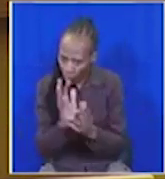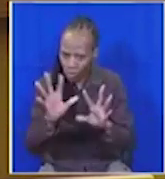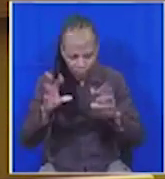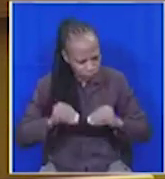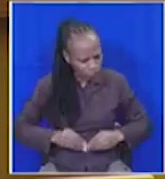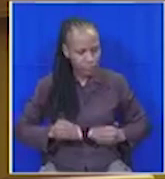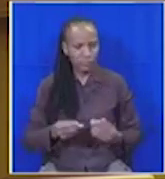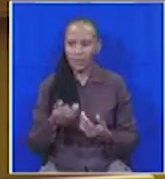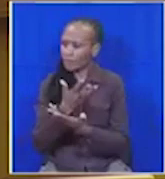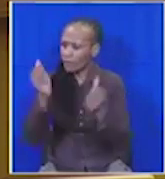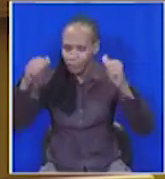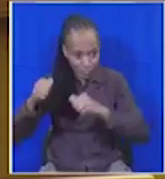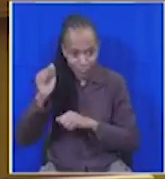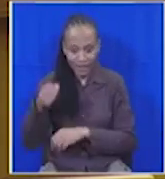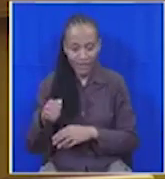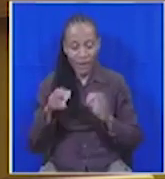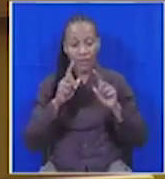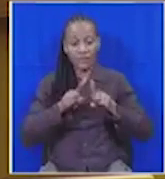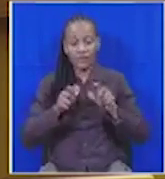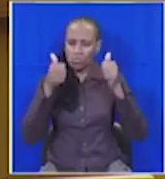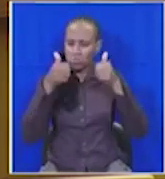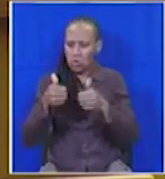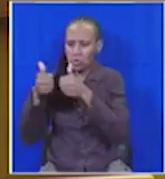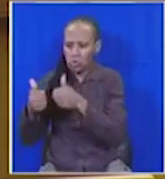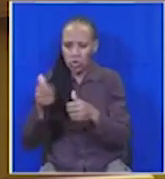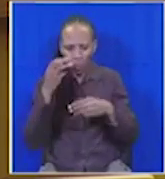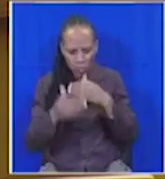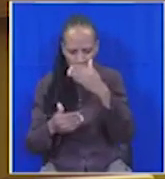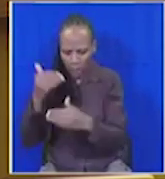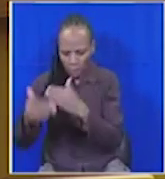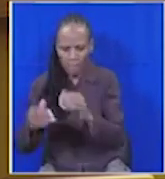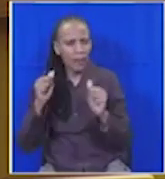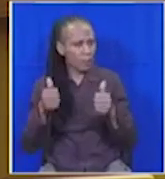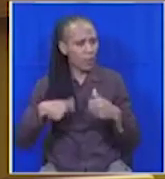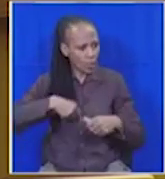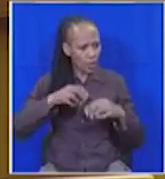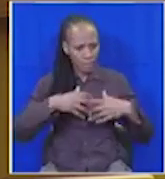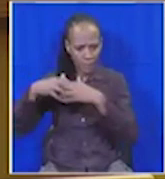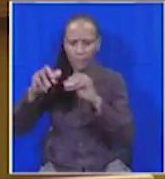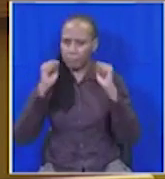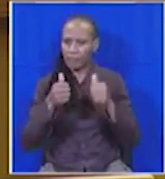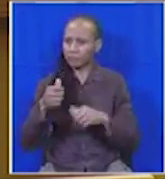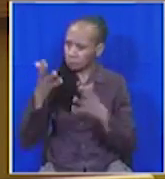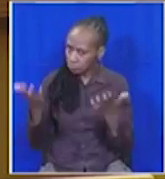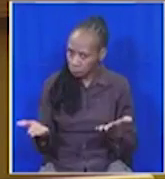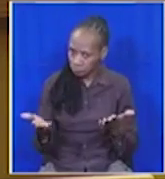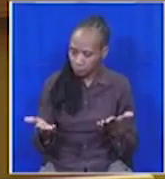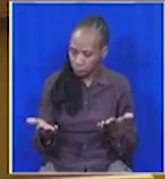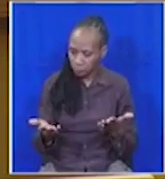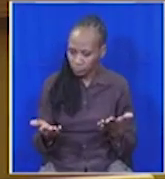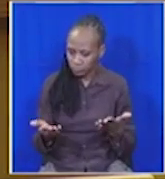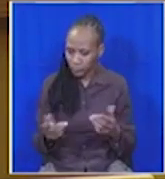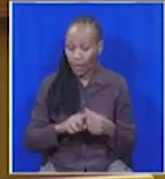established good practices and conventions. And there is a lot written up on that score. And